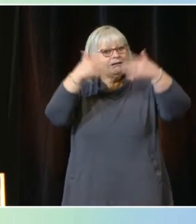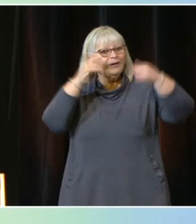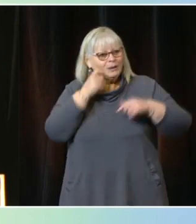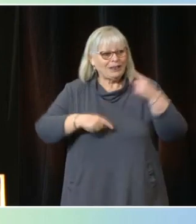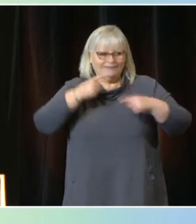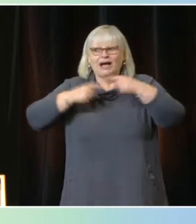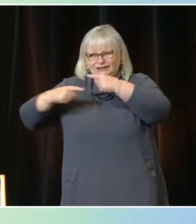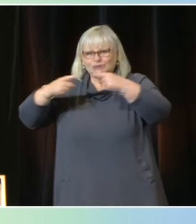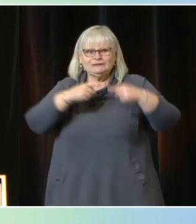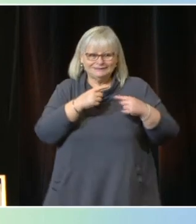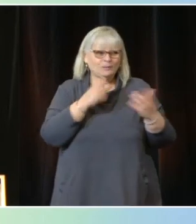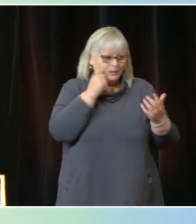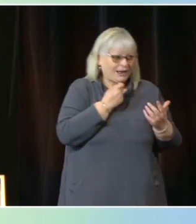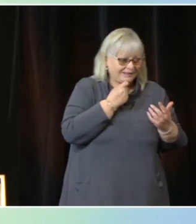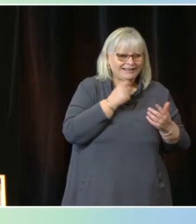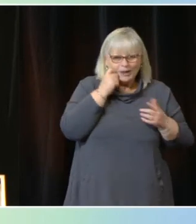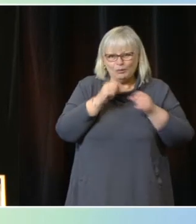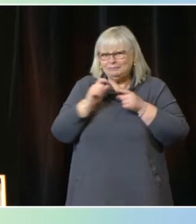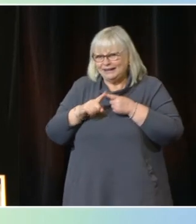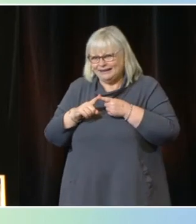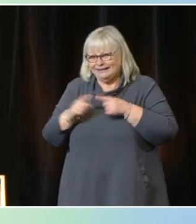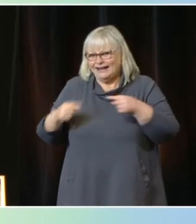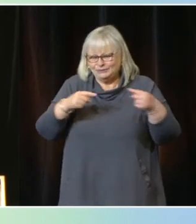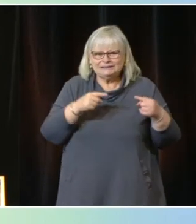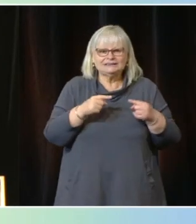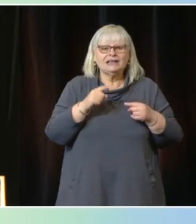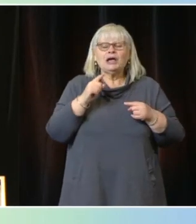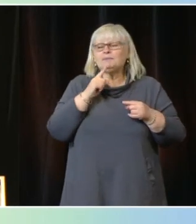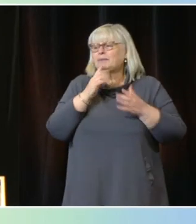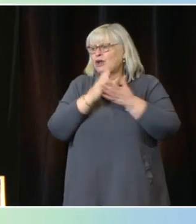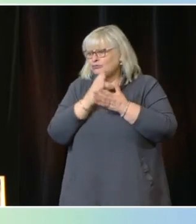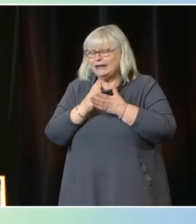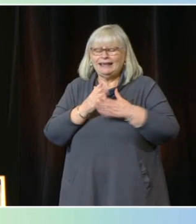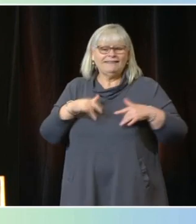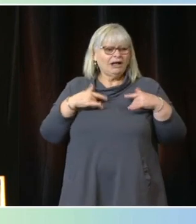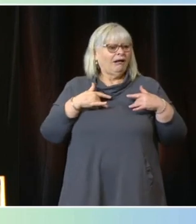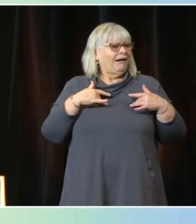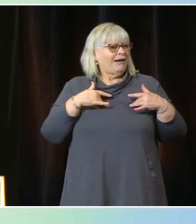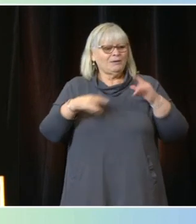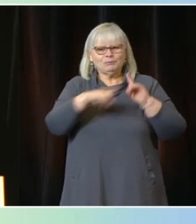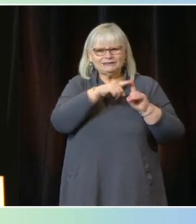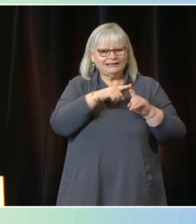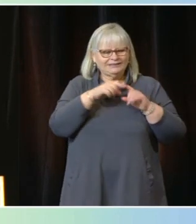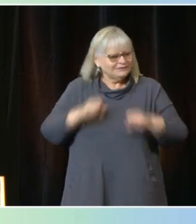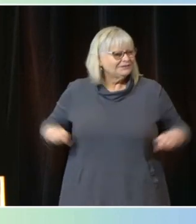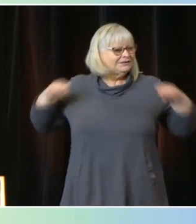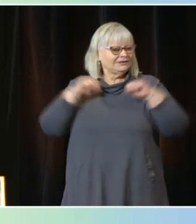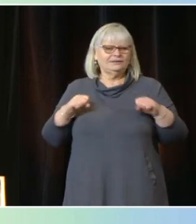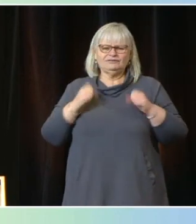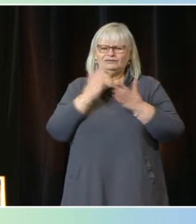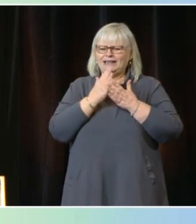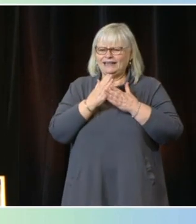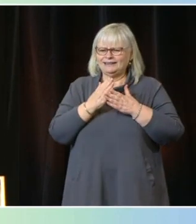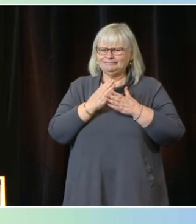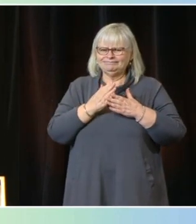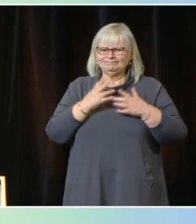here have been and will be but we have been so heartened and energized and encouraged